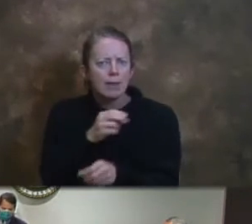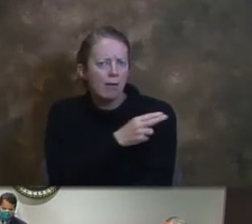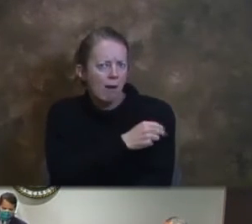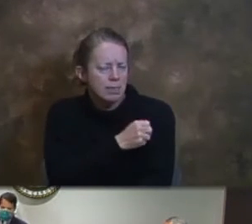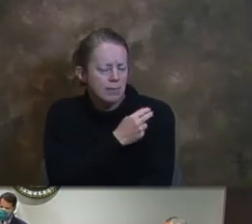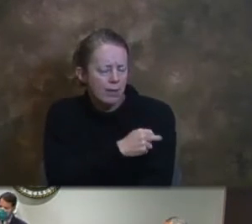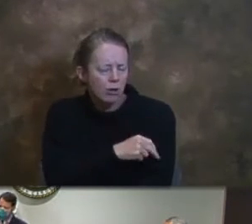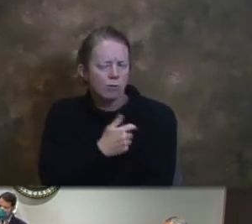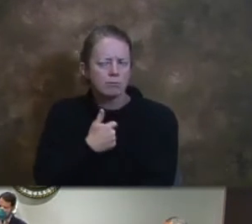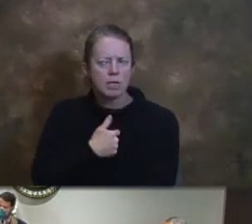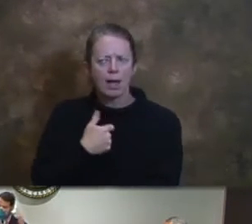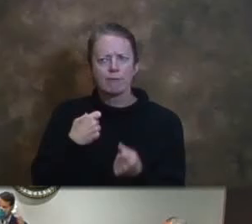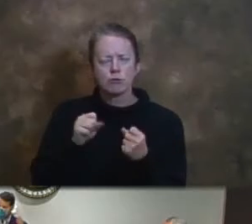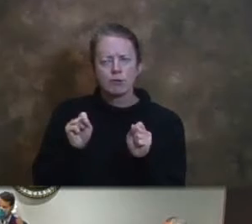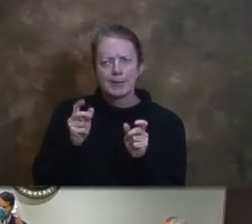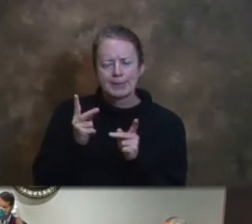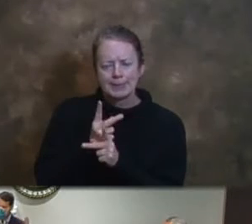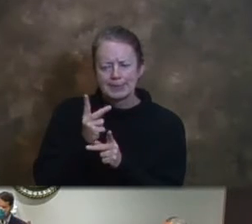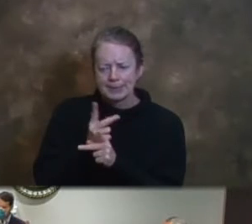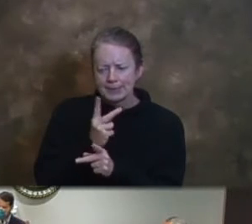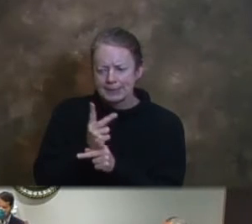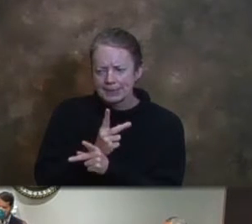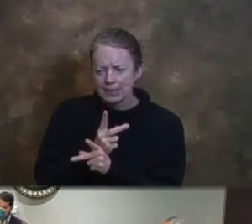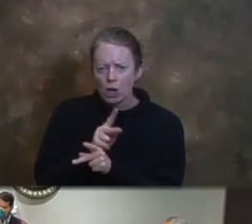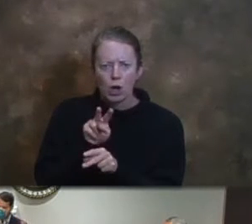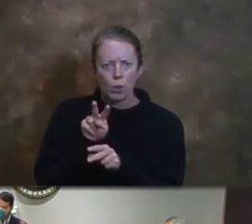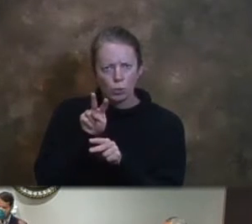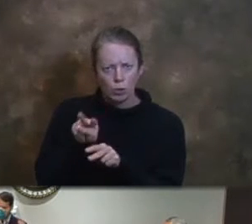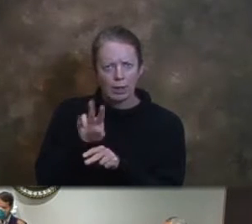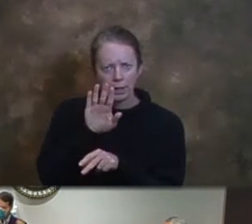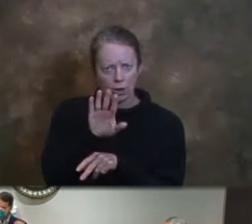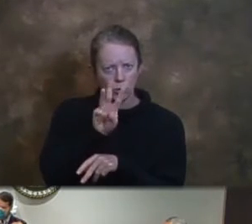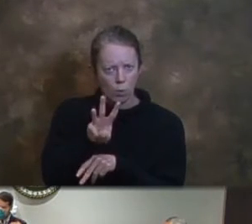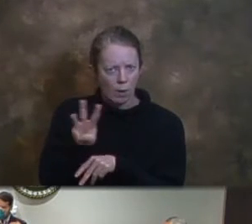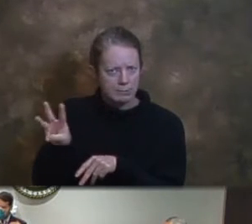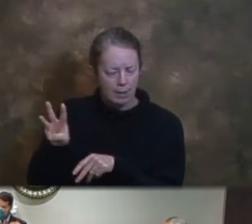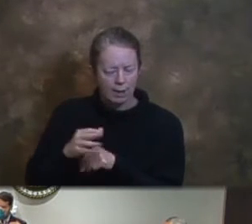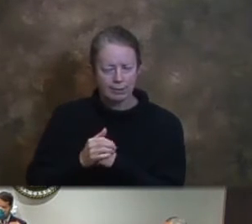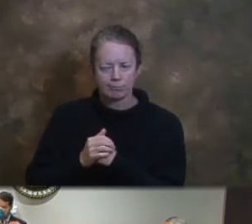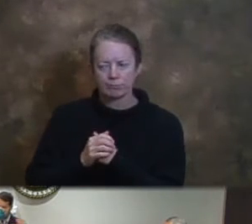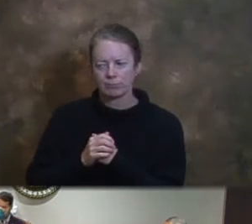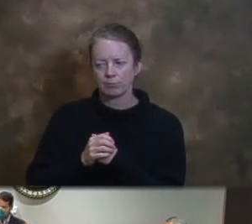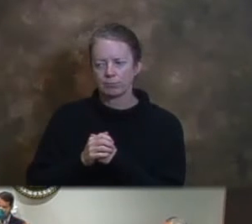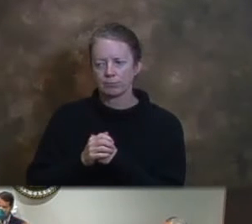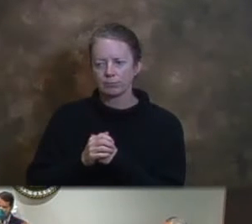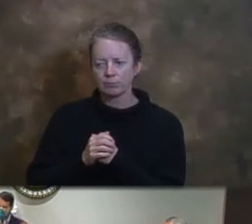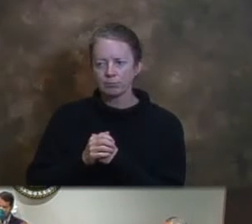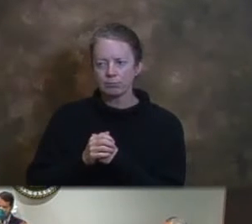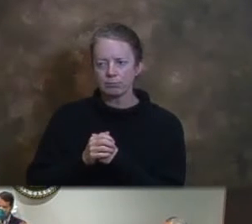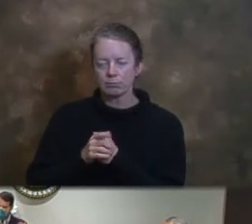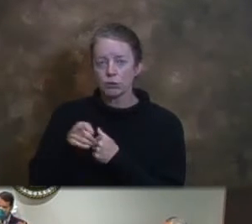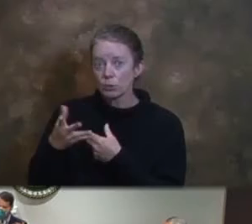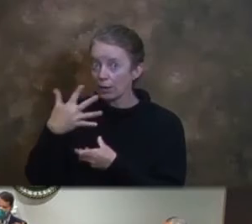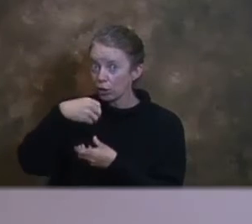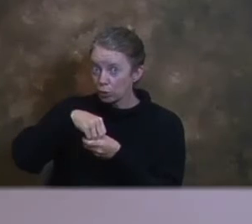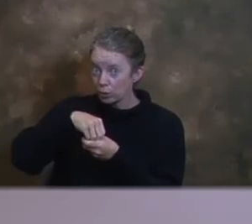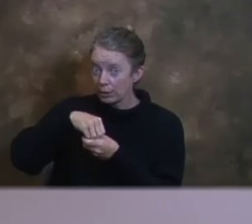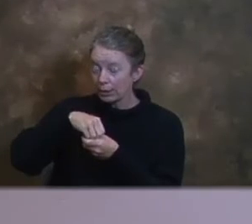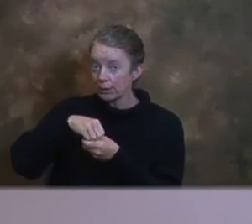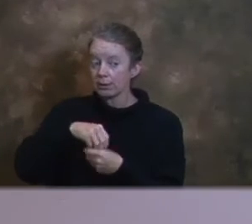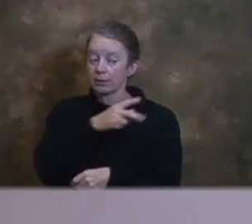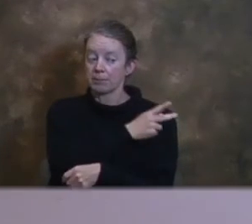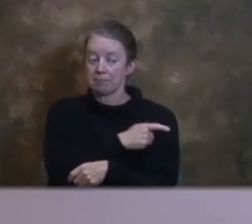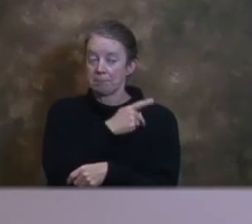tried to determine this, I guess, on your website, but is that taking into account both patients